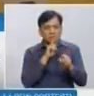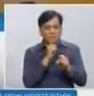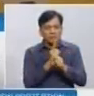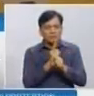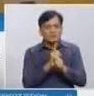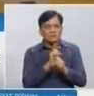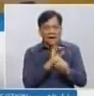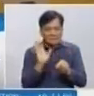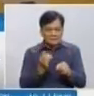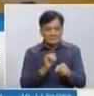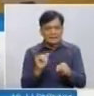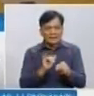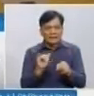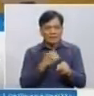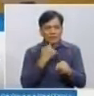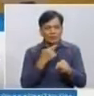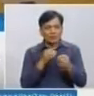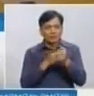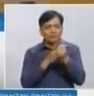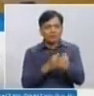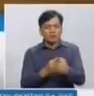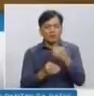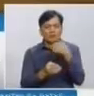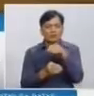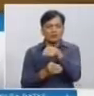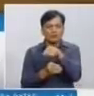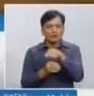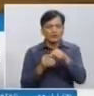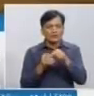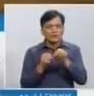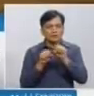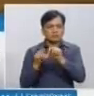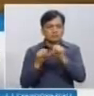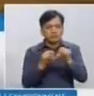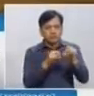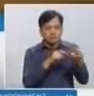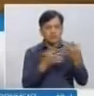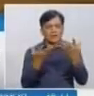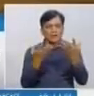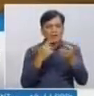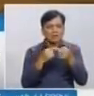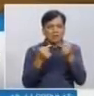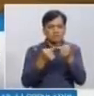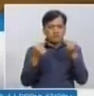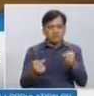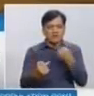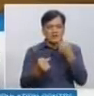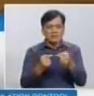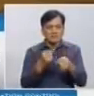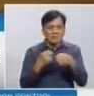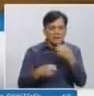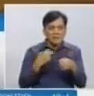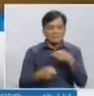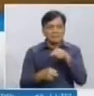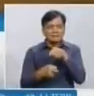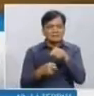vociferous as the ones directed against the alleged errant enforcers in the fight against these social